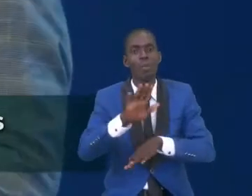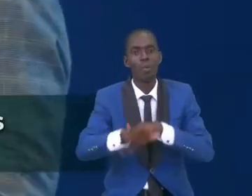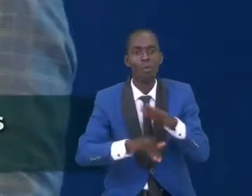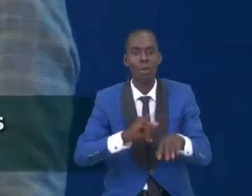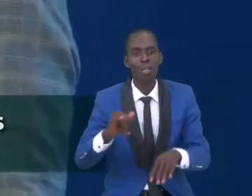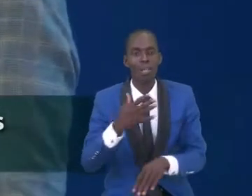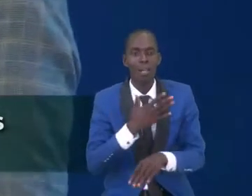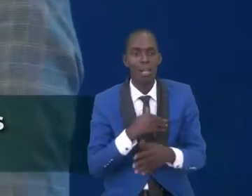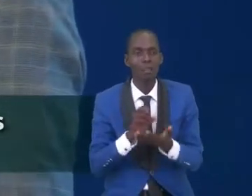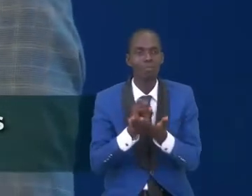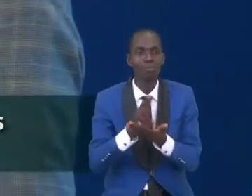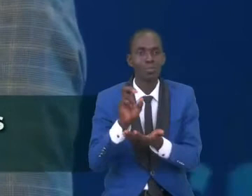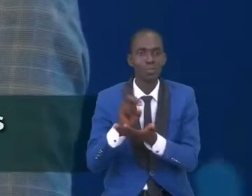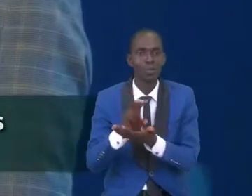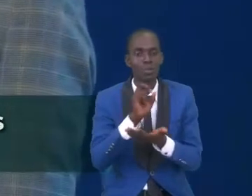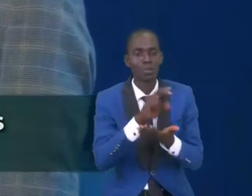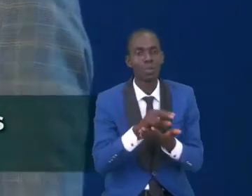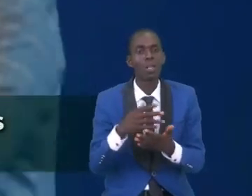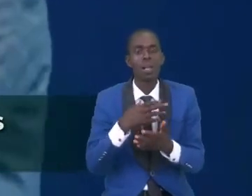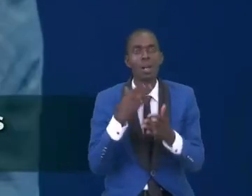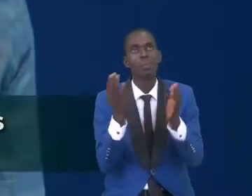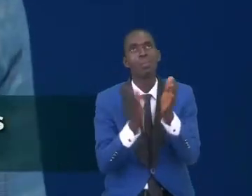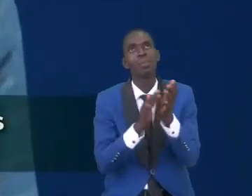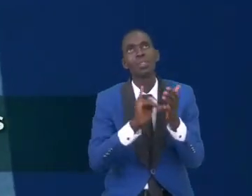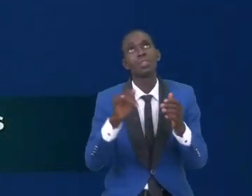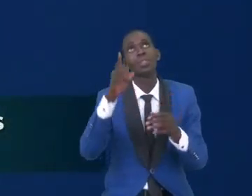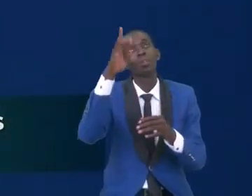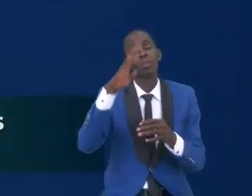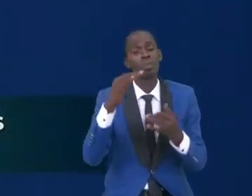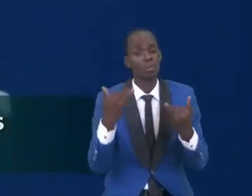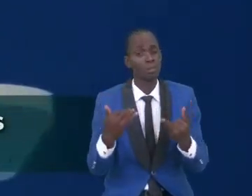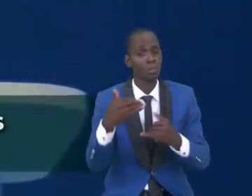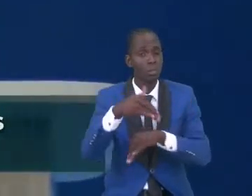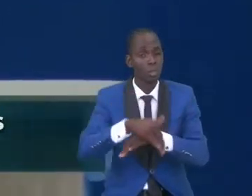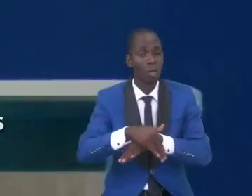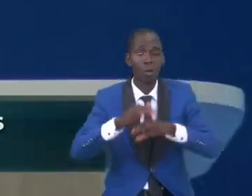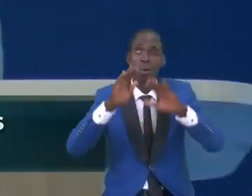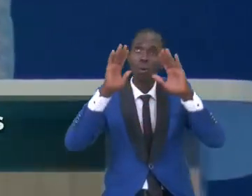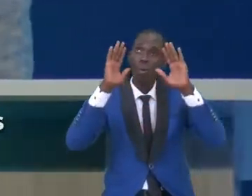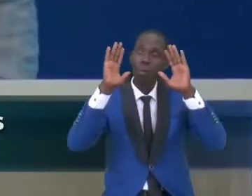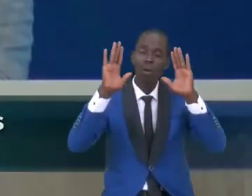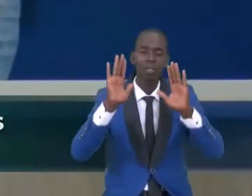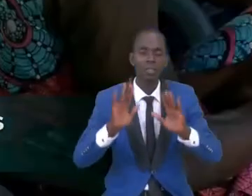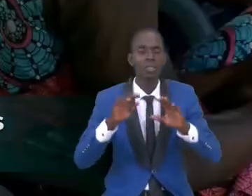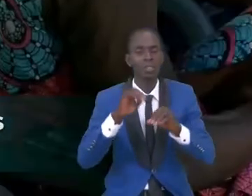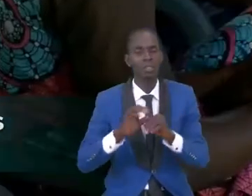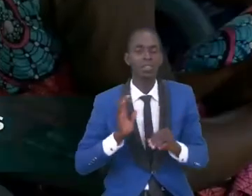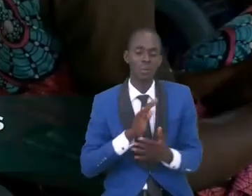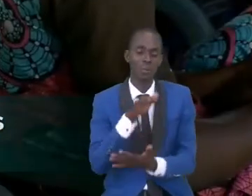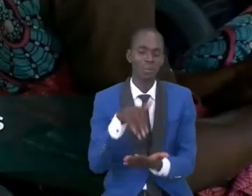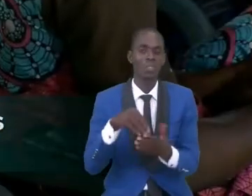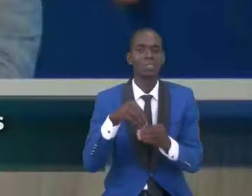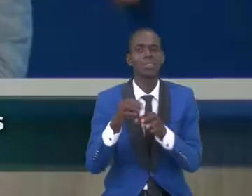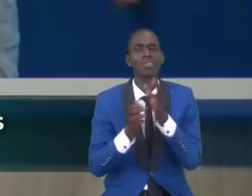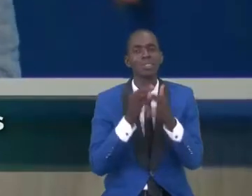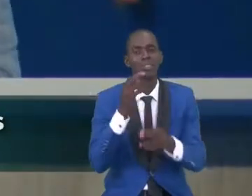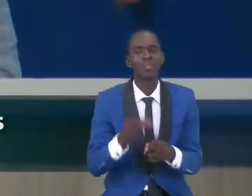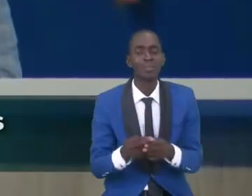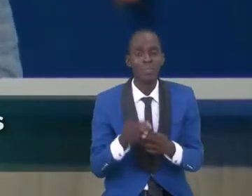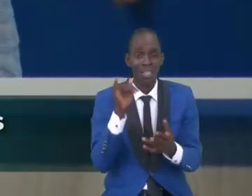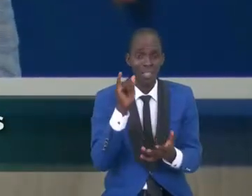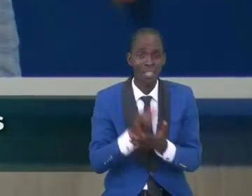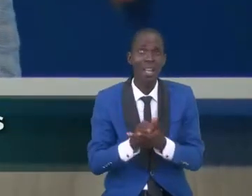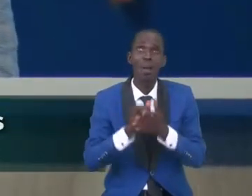and leaping and praising God. Tonight, wonders in our midst. That